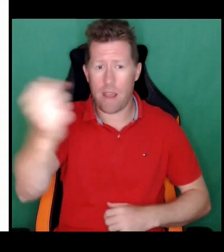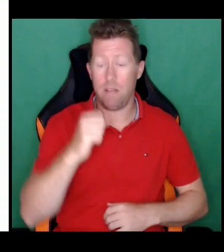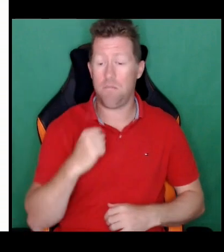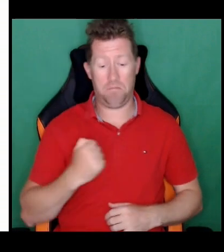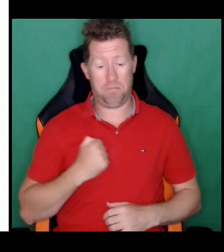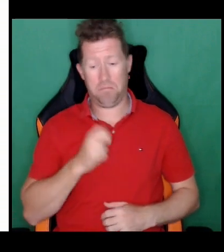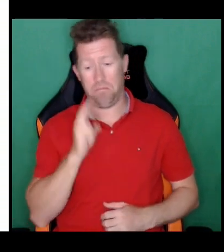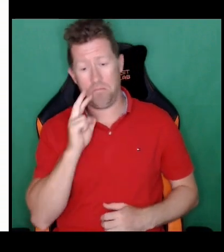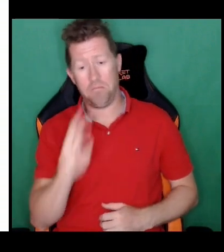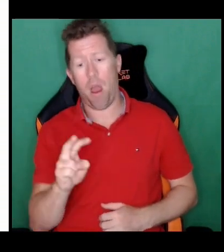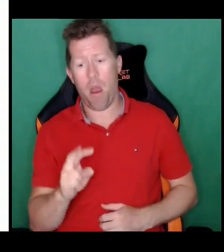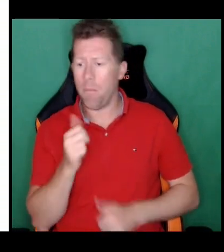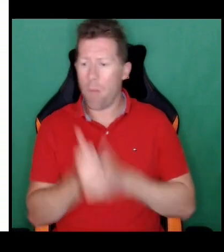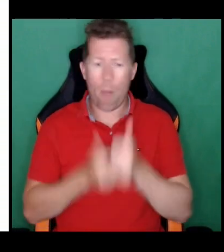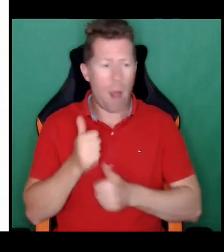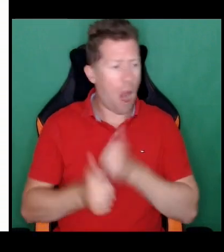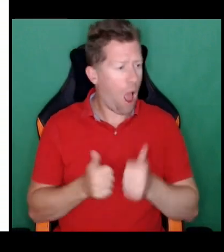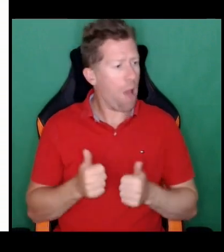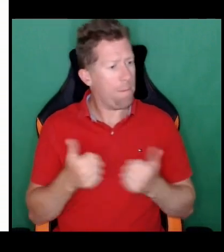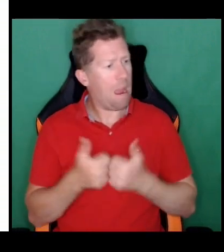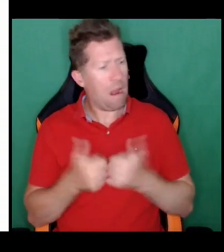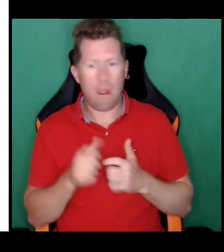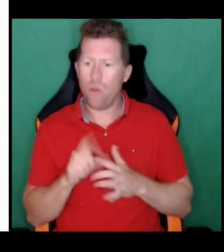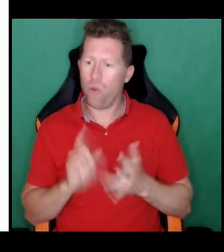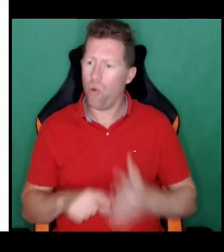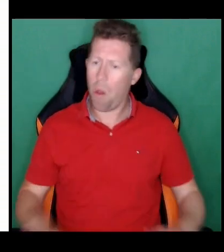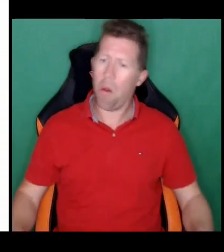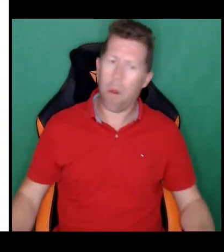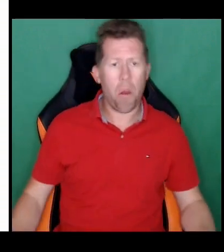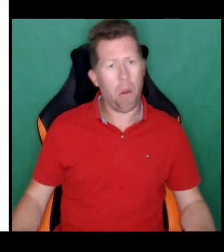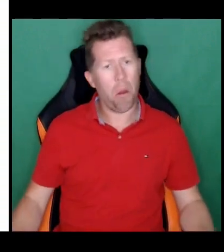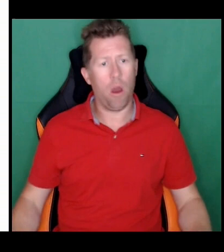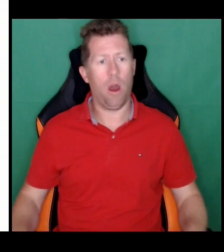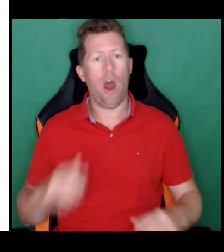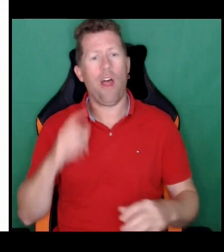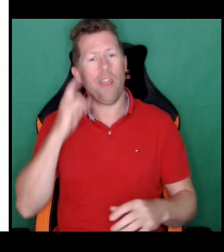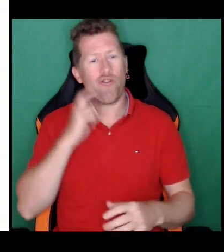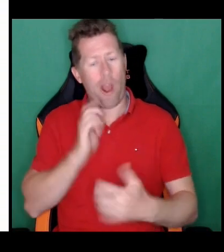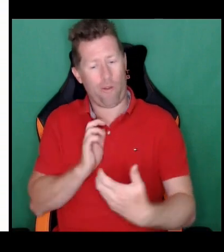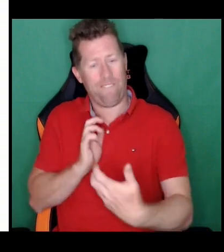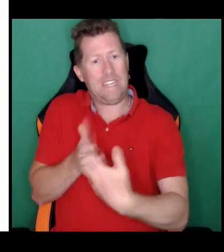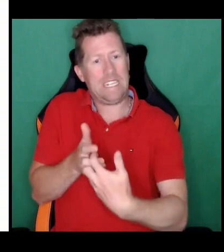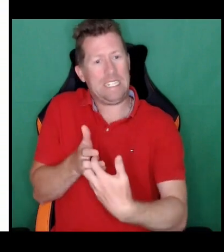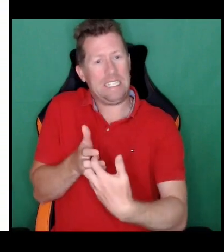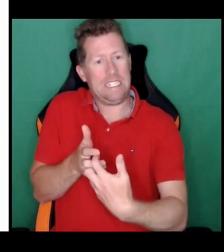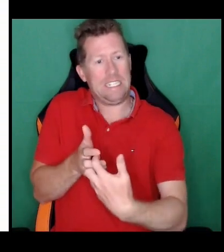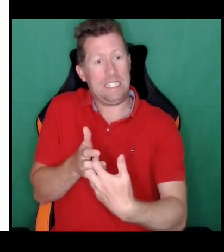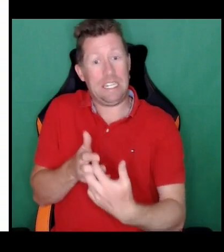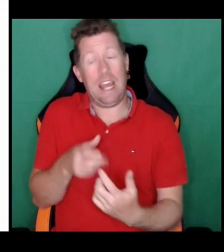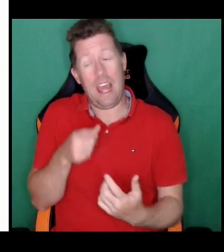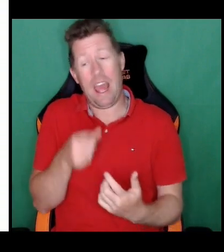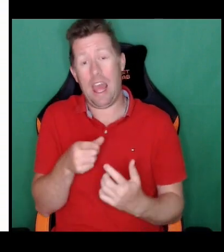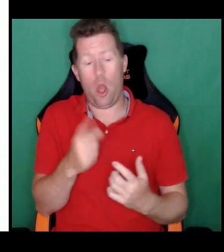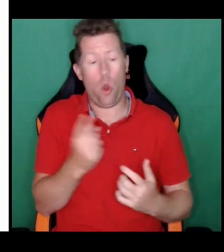really popular and common thing to do. They're also wanting to fit in, and they do care much more than the